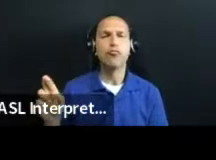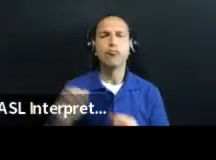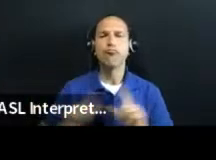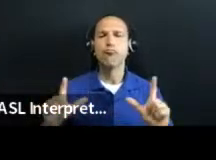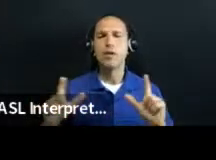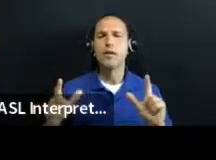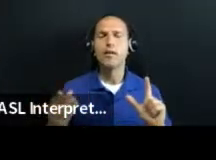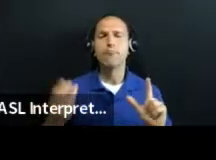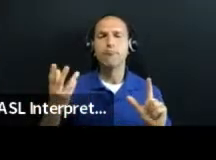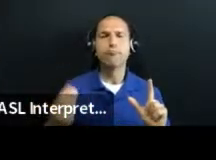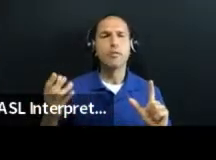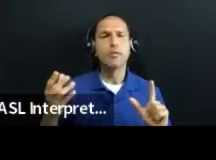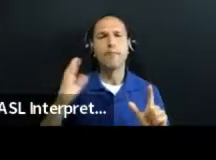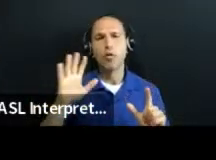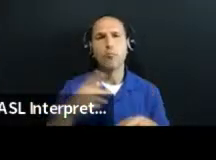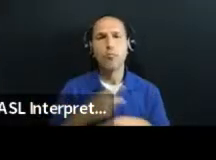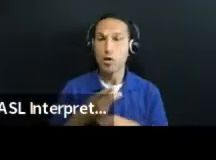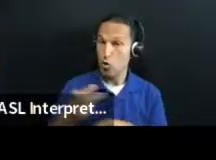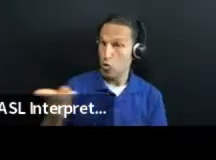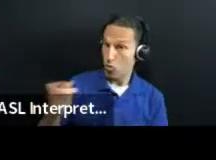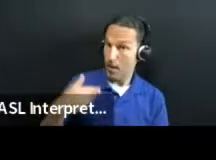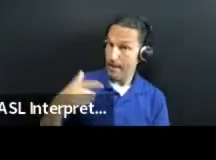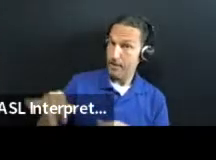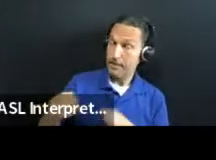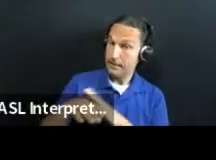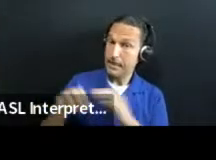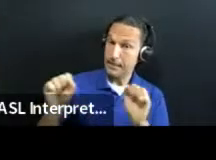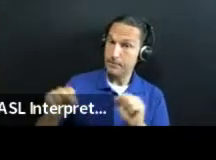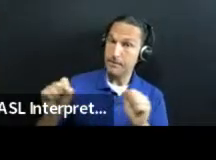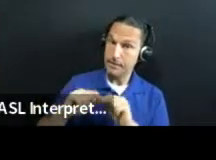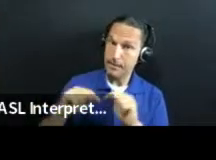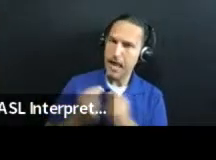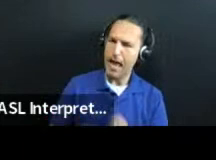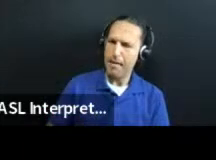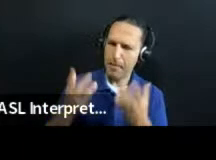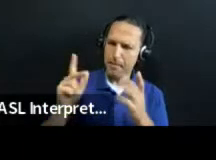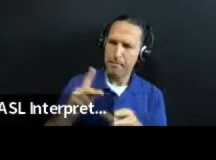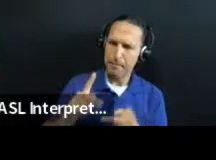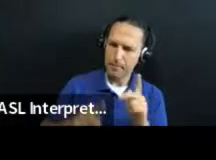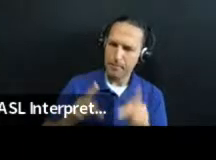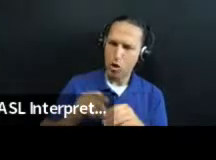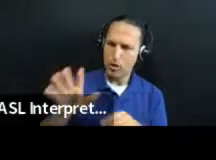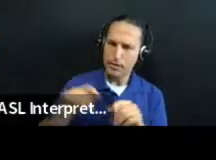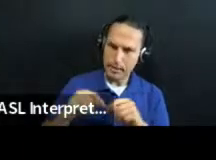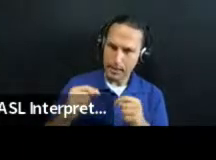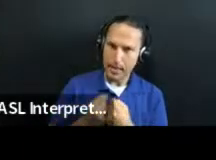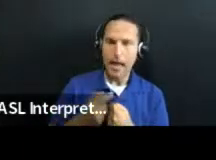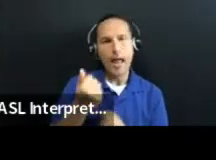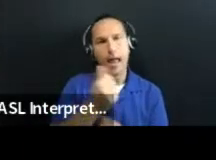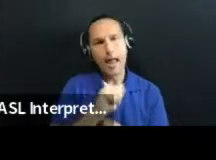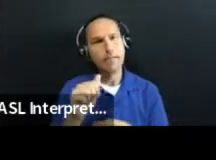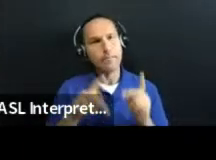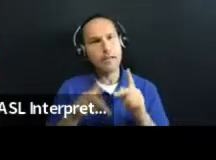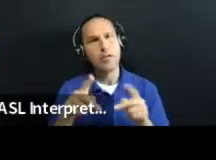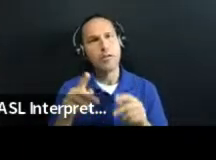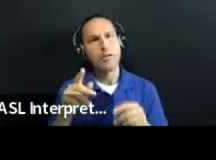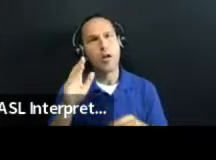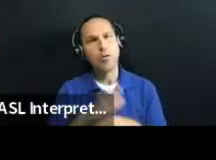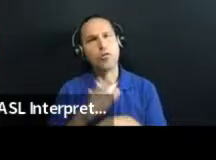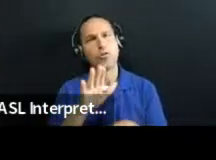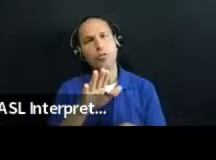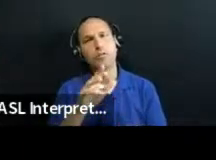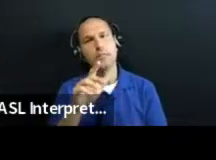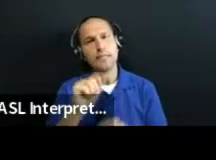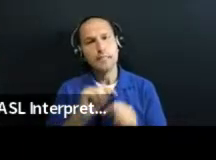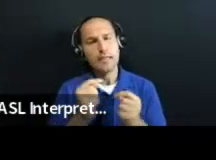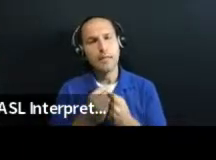product? Do you have an accessibility team? How many people are on your accessibility team, right? Are there people with disabilities on your accessibility